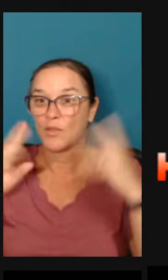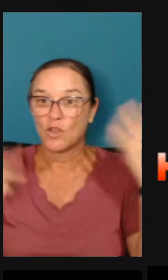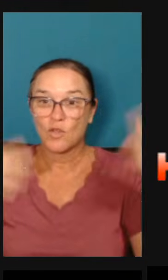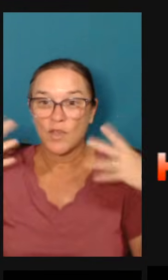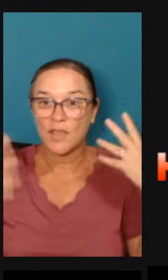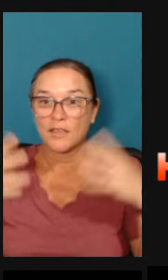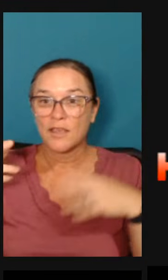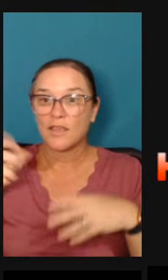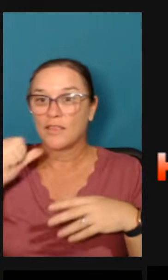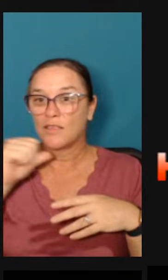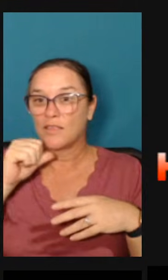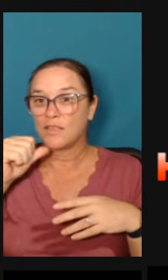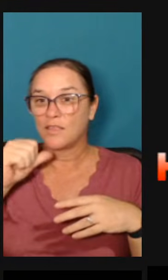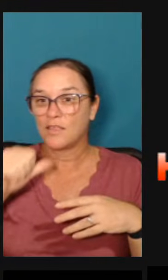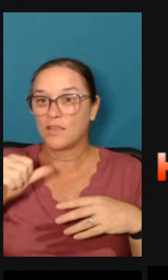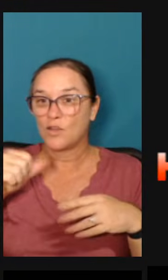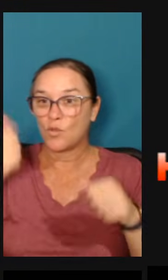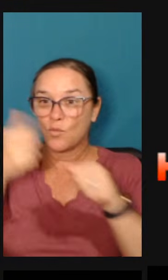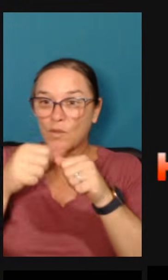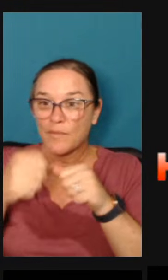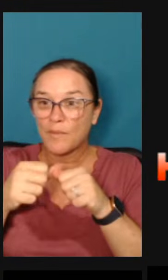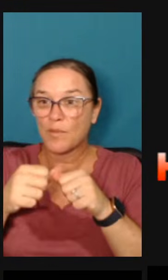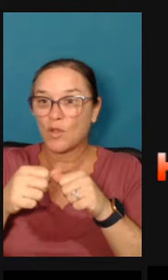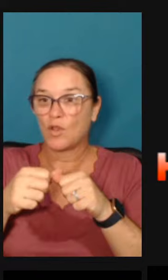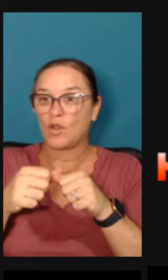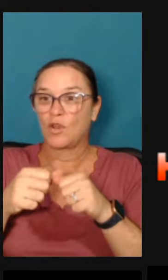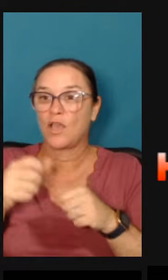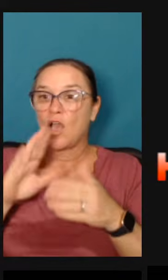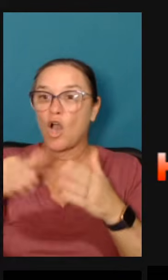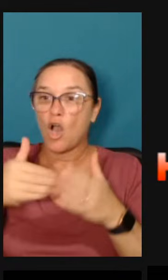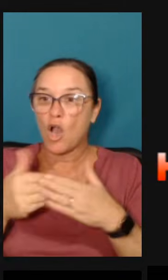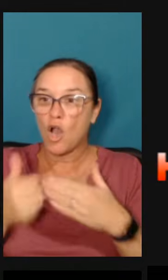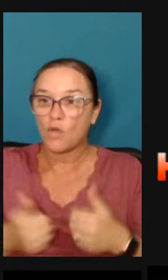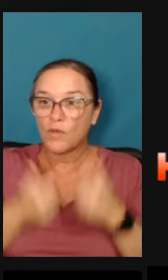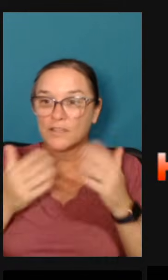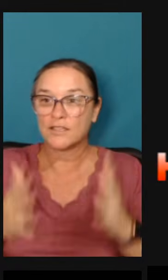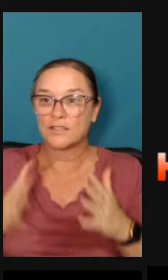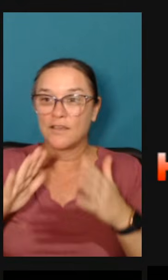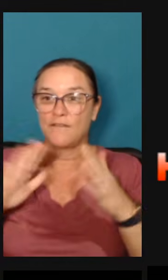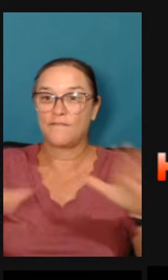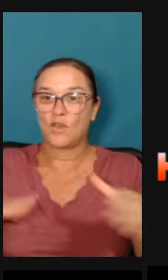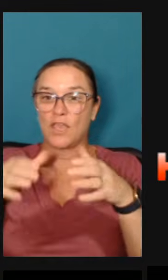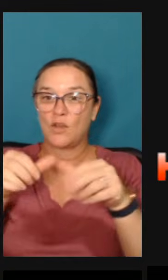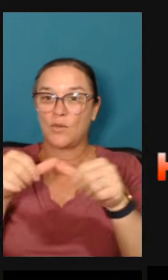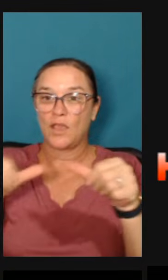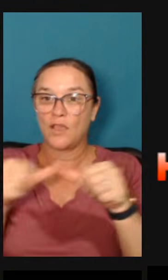know, or self-centered, clueless that all residents of the volcano area for 10